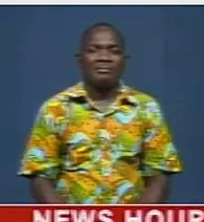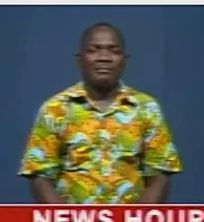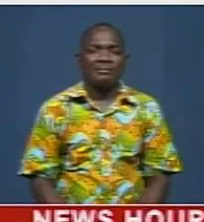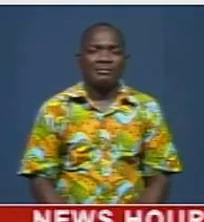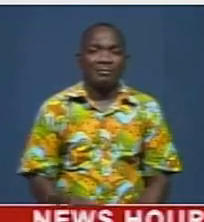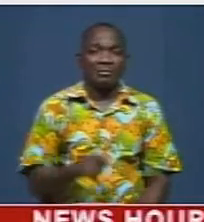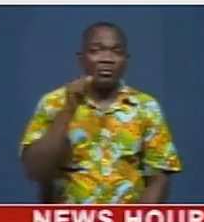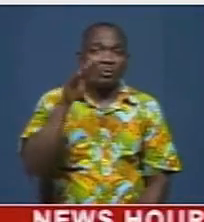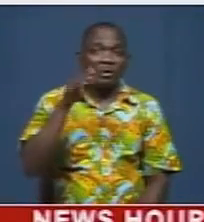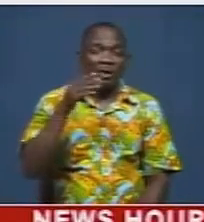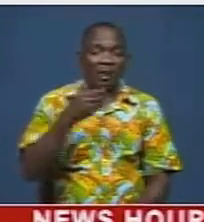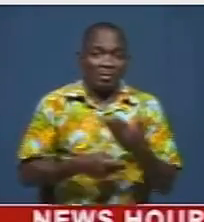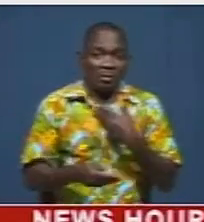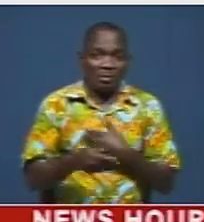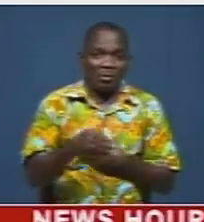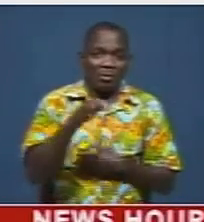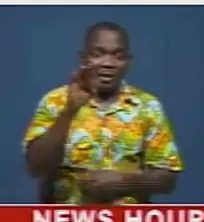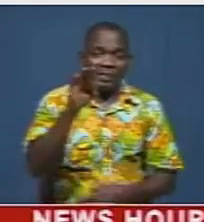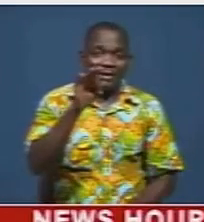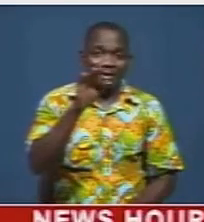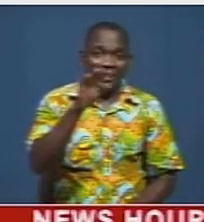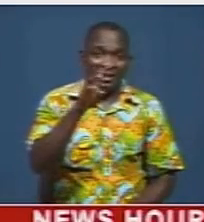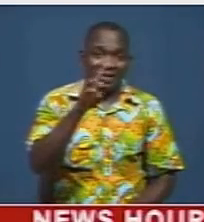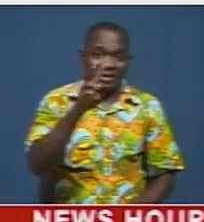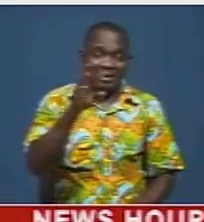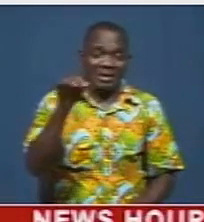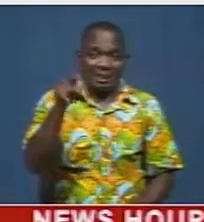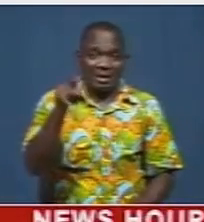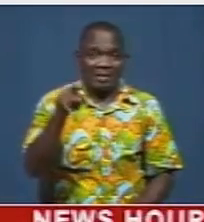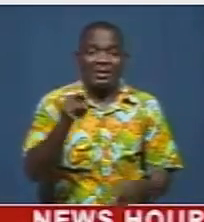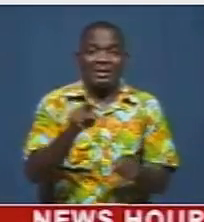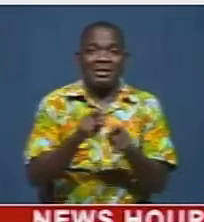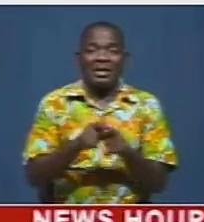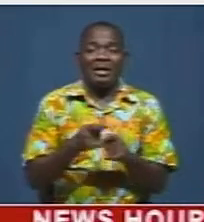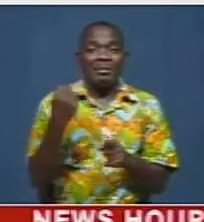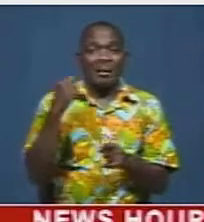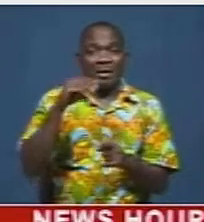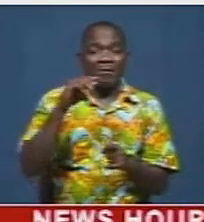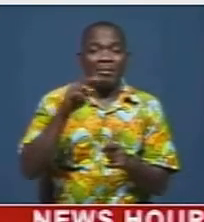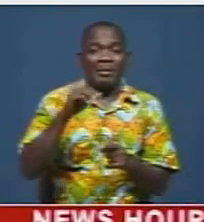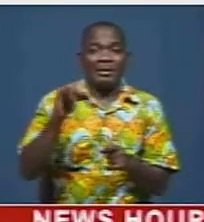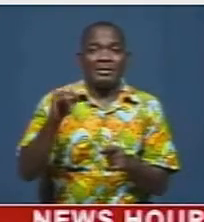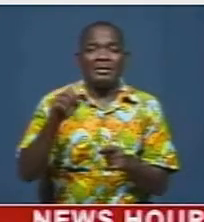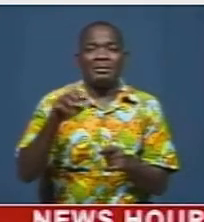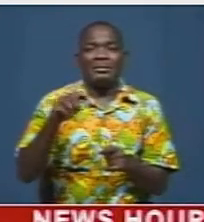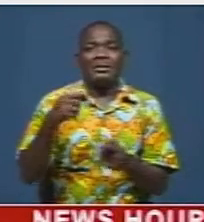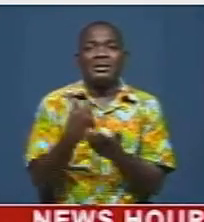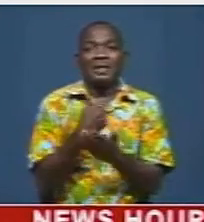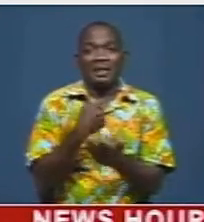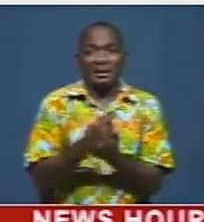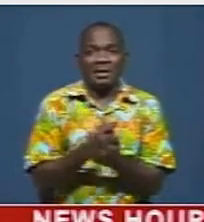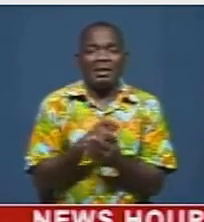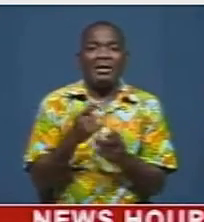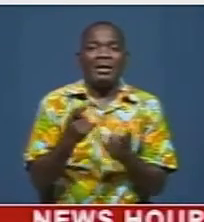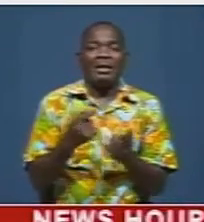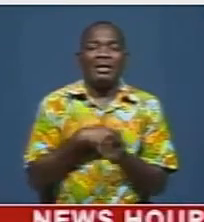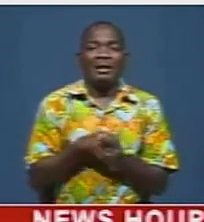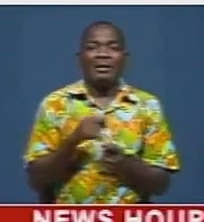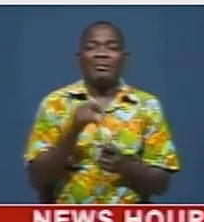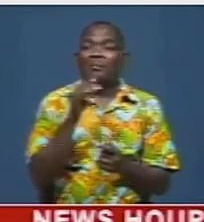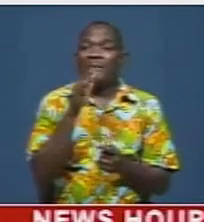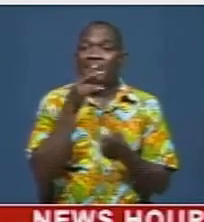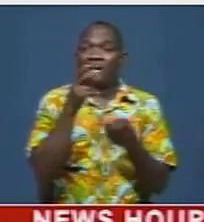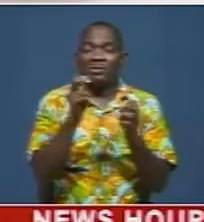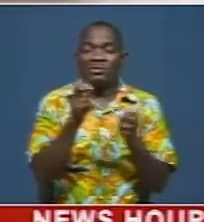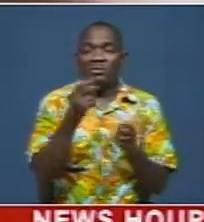Born in 1969, Ms. Bridget Jugbenuku is a former Miss Ghana and writes the column Manes Matter